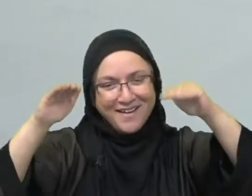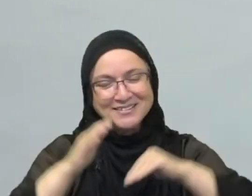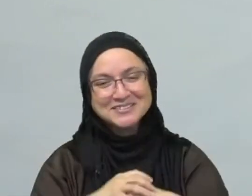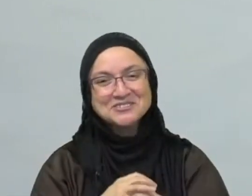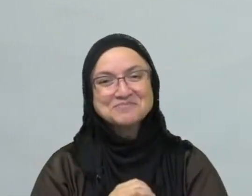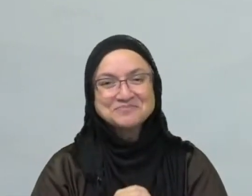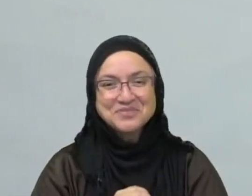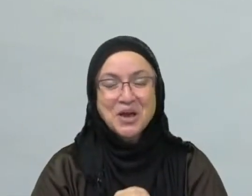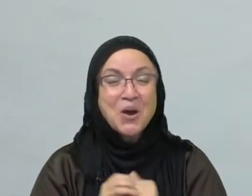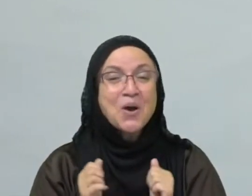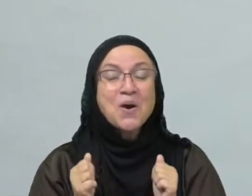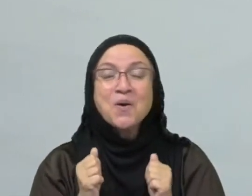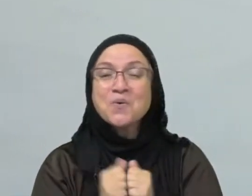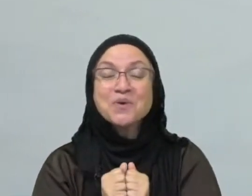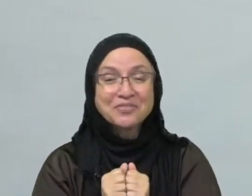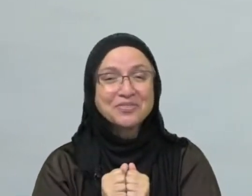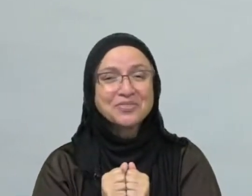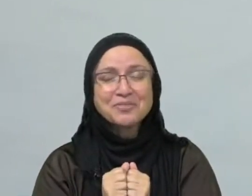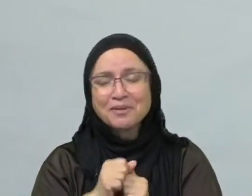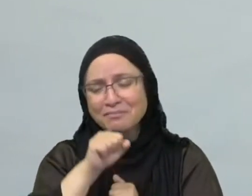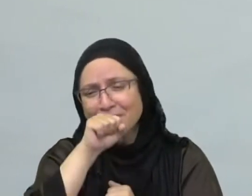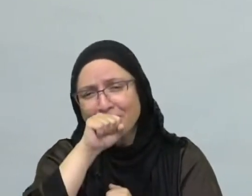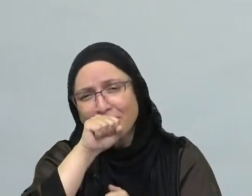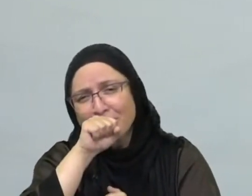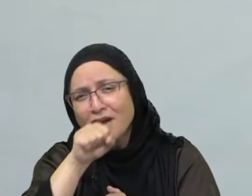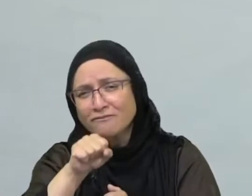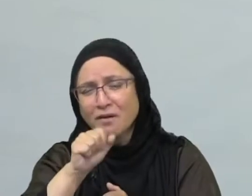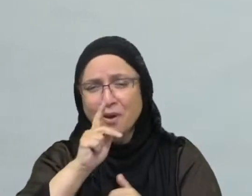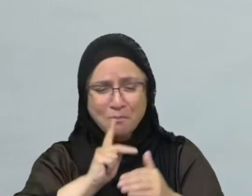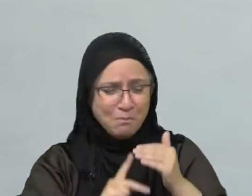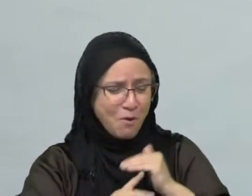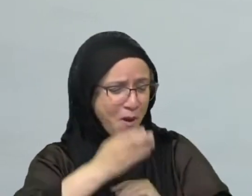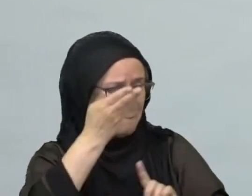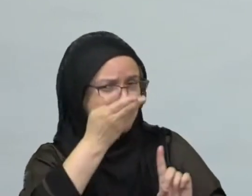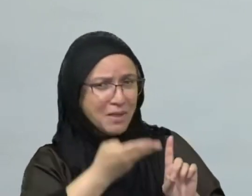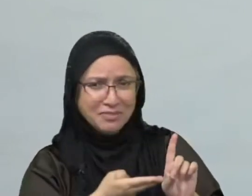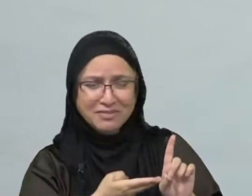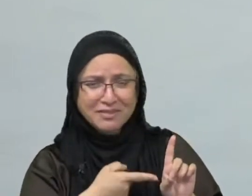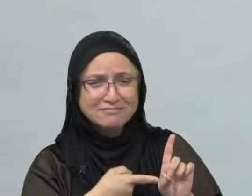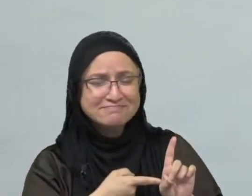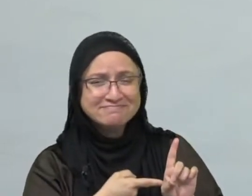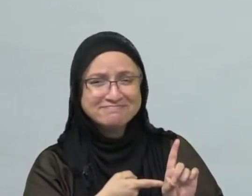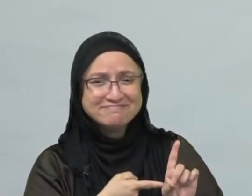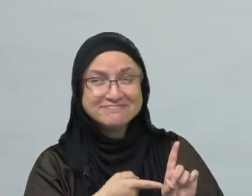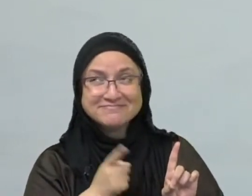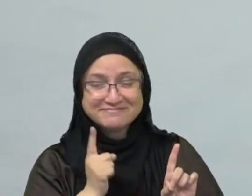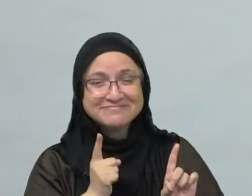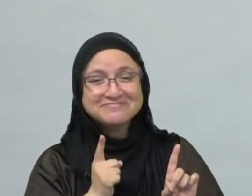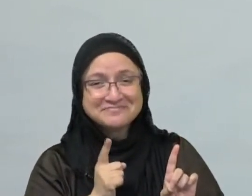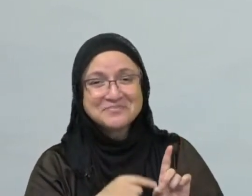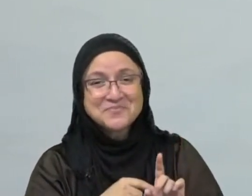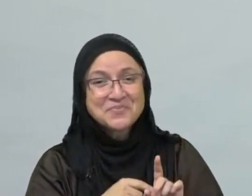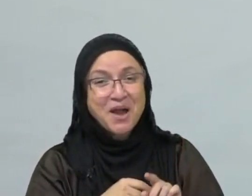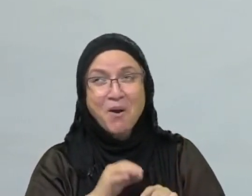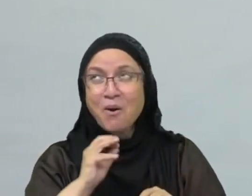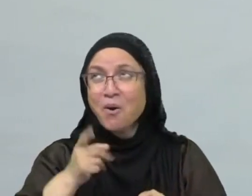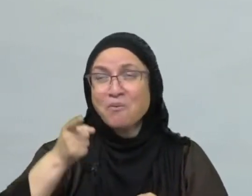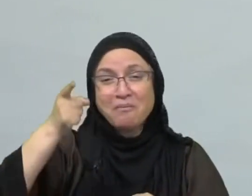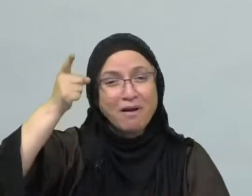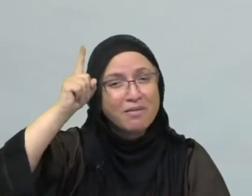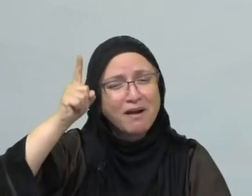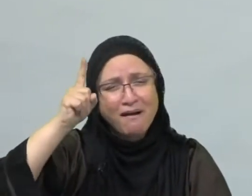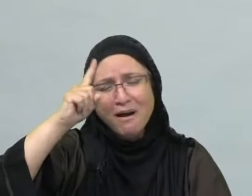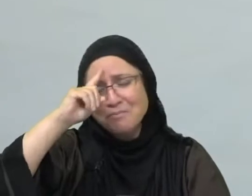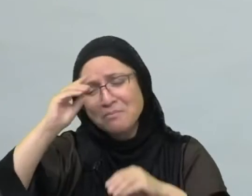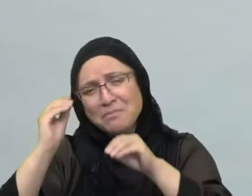sallallahu alayhi wa sallam and the prophets and the righteous ones that came before us and that will come after us. May Allah subhanahu wa ta'ala gather us all in Jannat